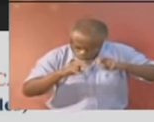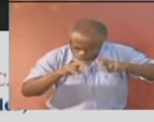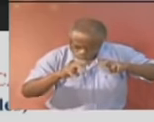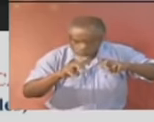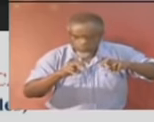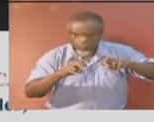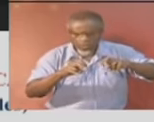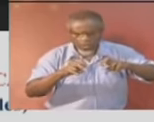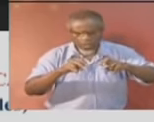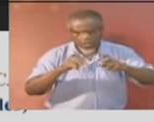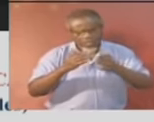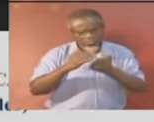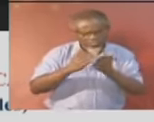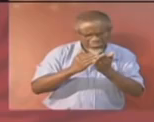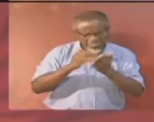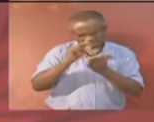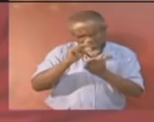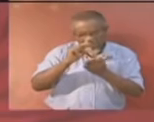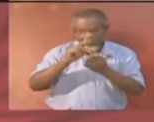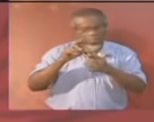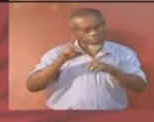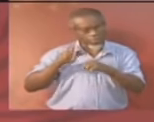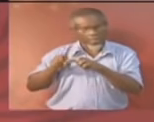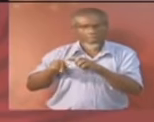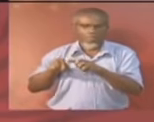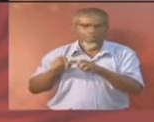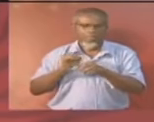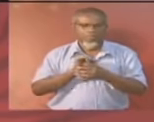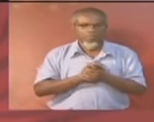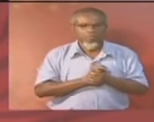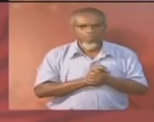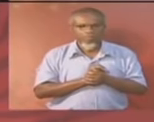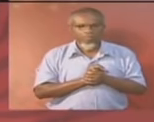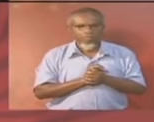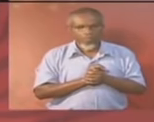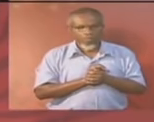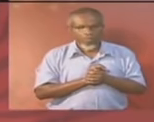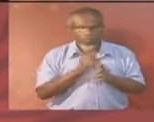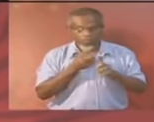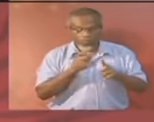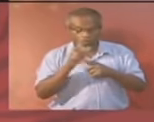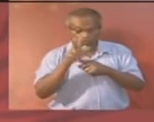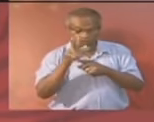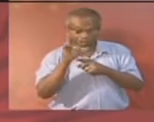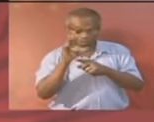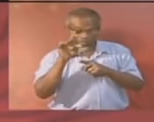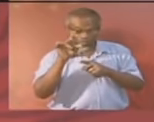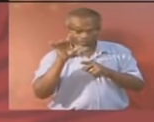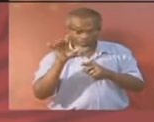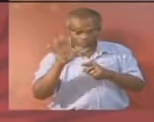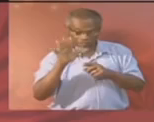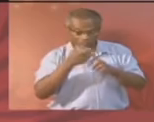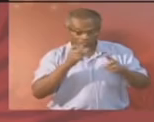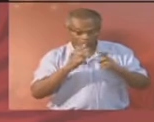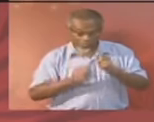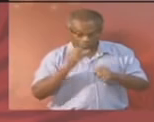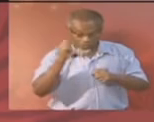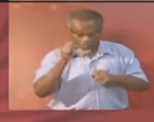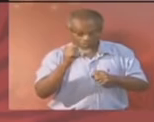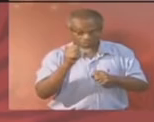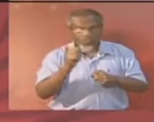sequencing. And of the 375 sequenced from Trinidad and Tobago, to date, about 10%